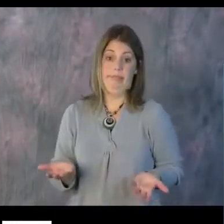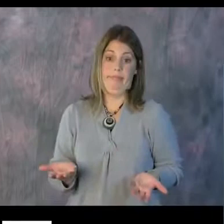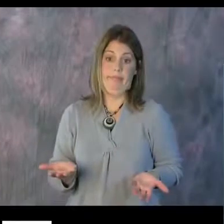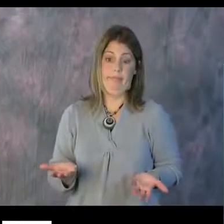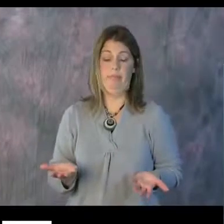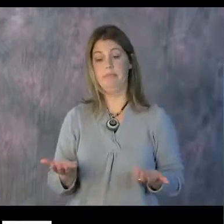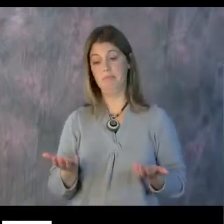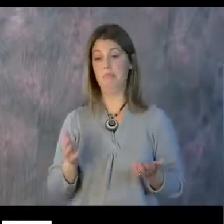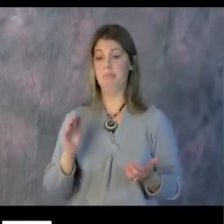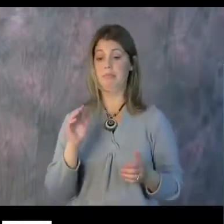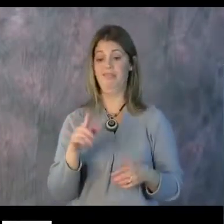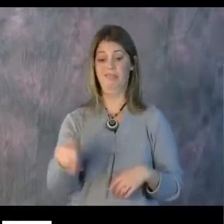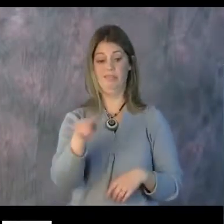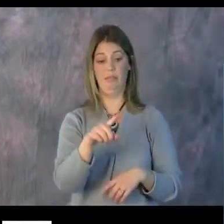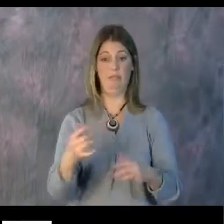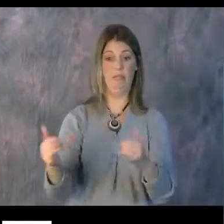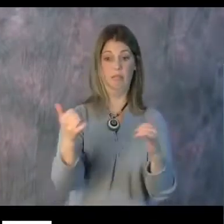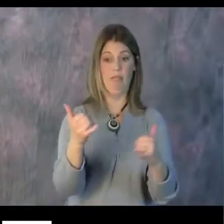when I'm going to clean up.